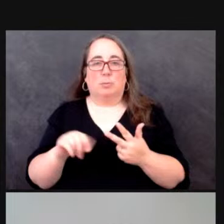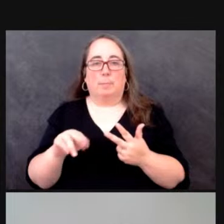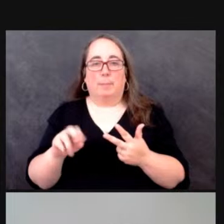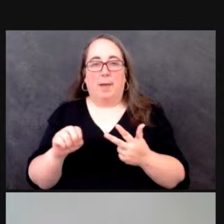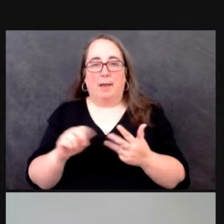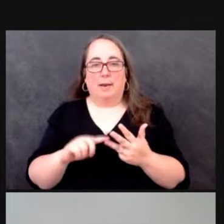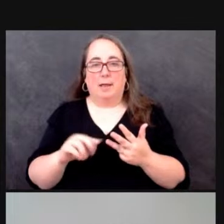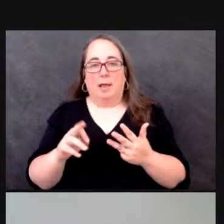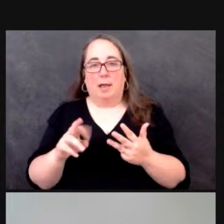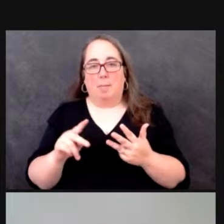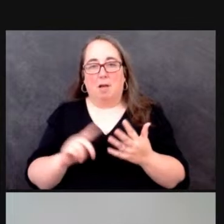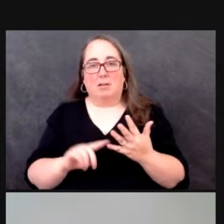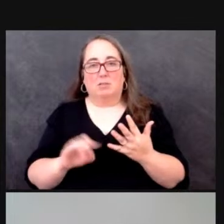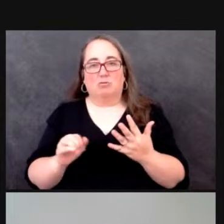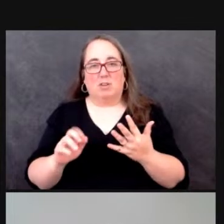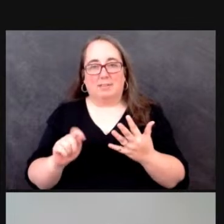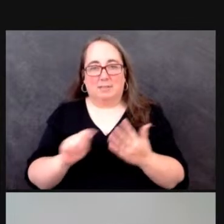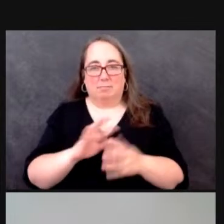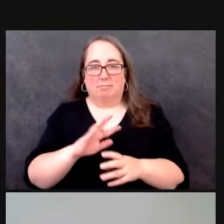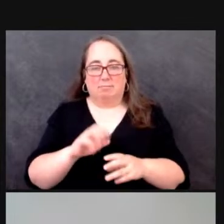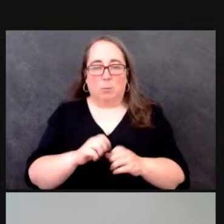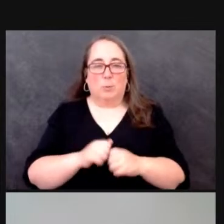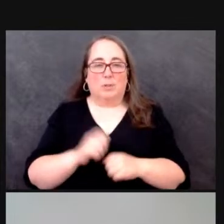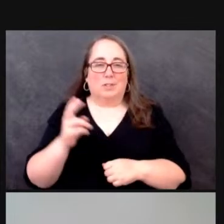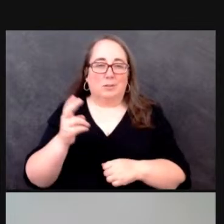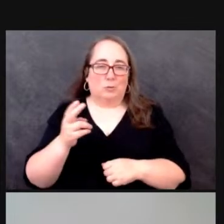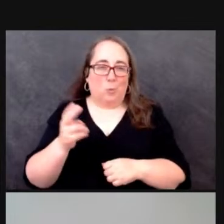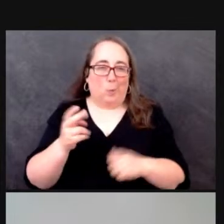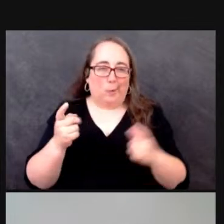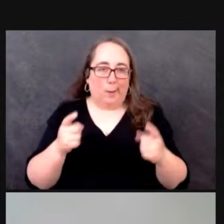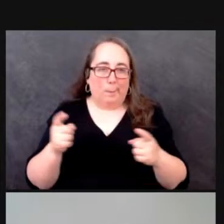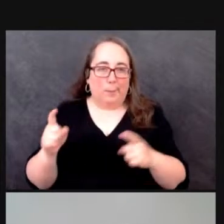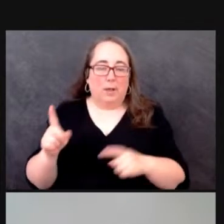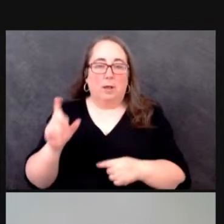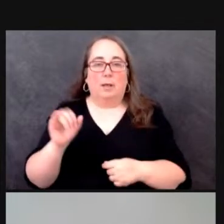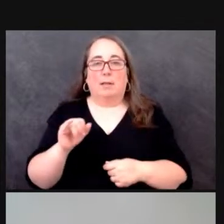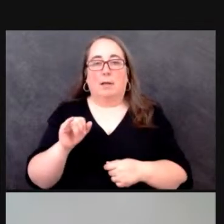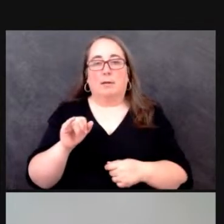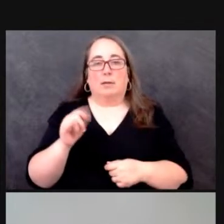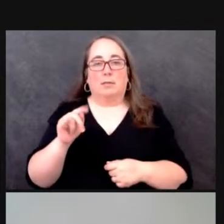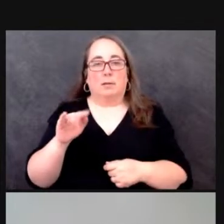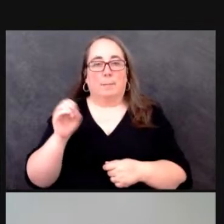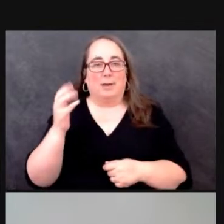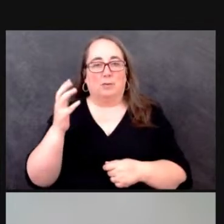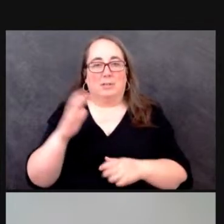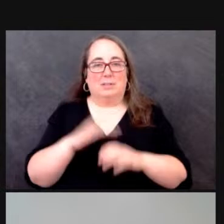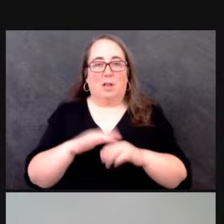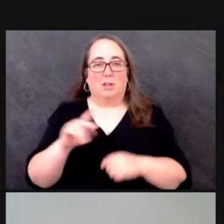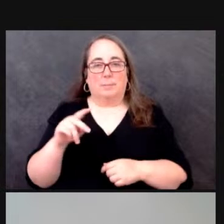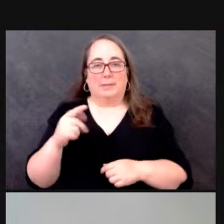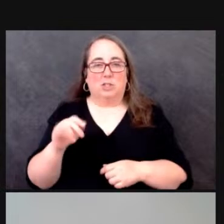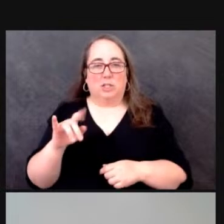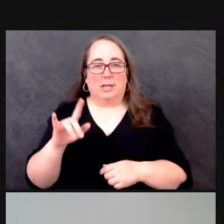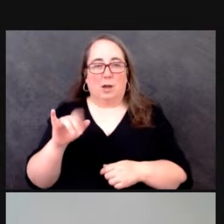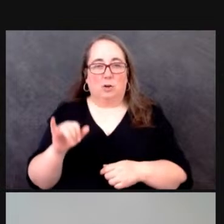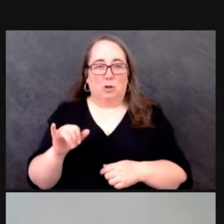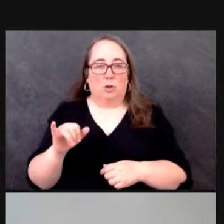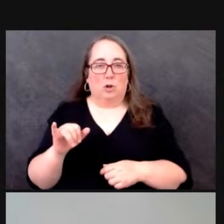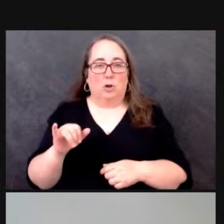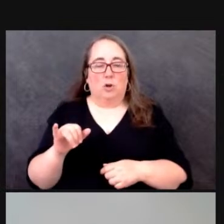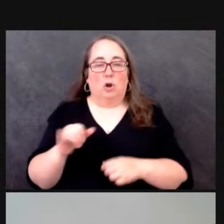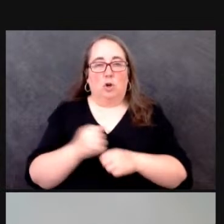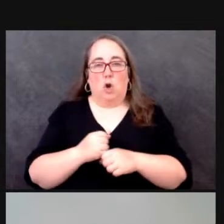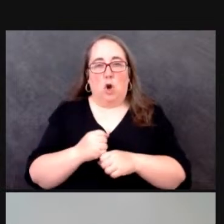chestnut are interwoven into historic scenes, such as the pine trees on the Prince George's County coffee waiter or the red